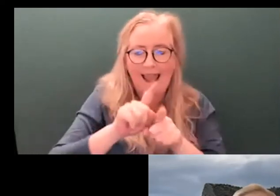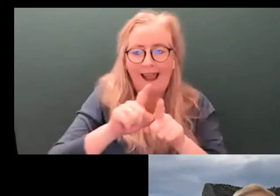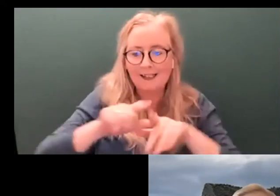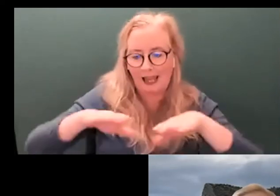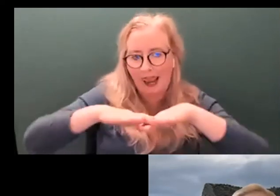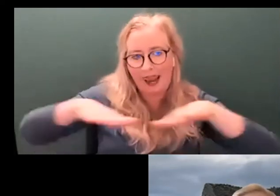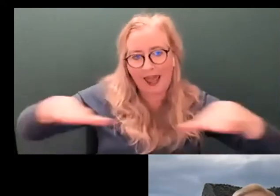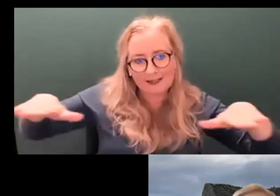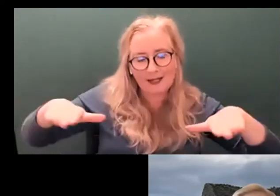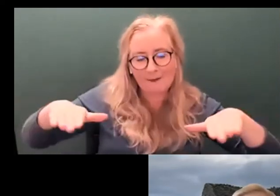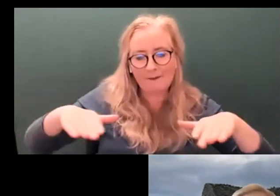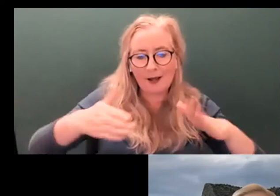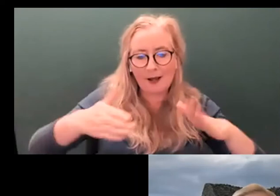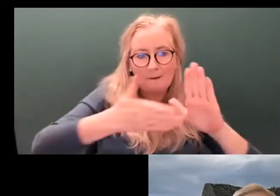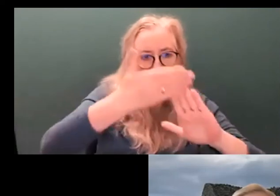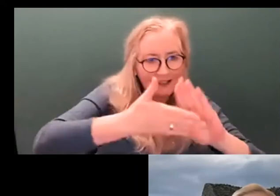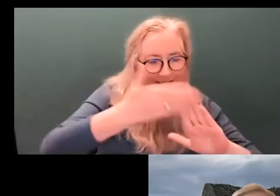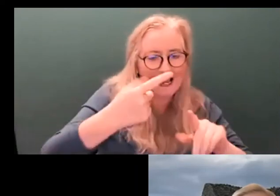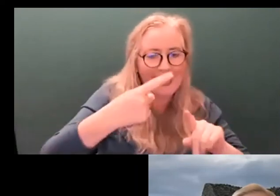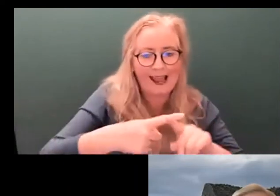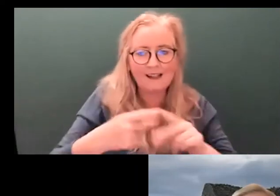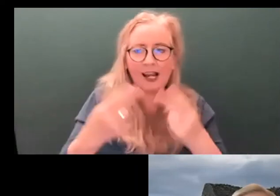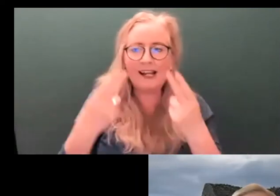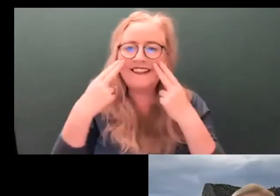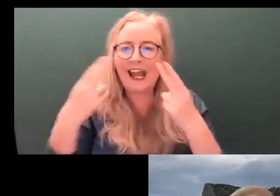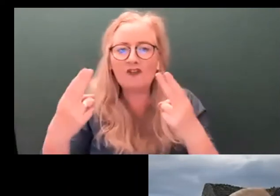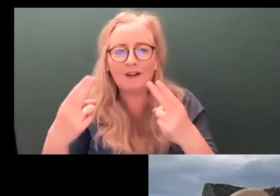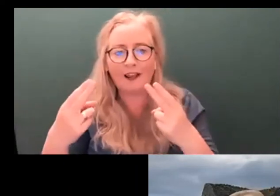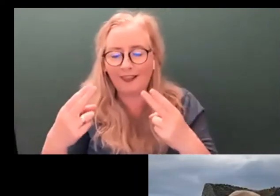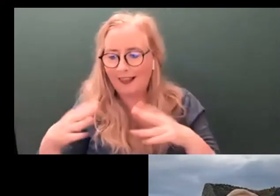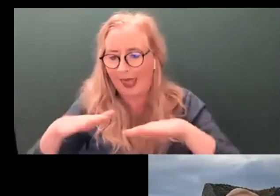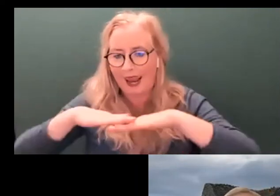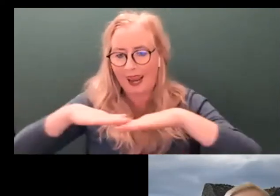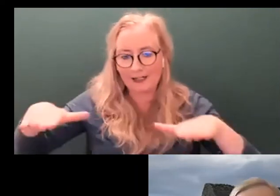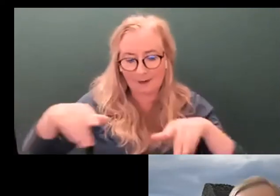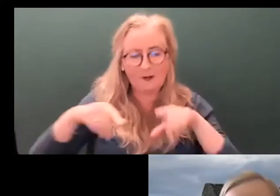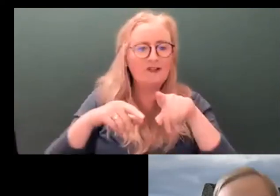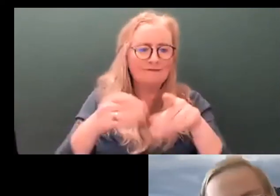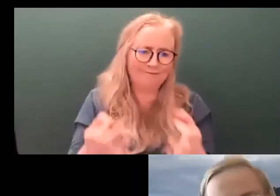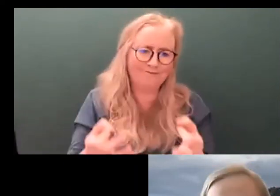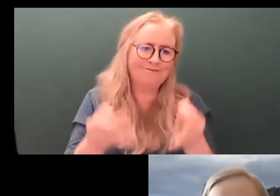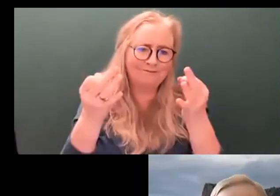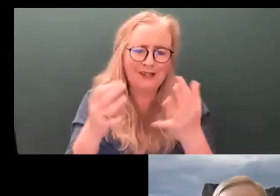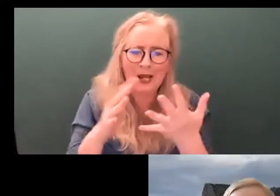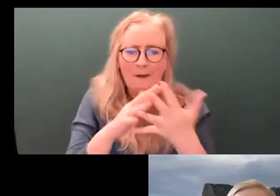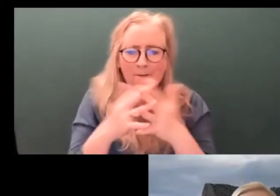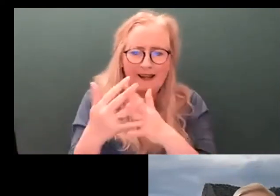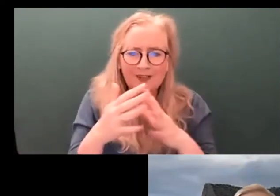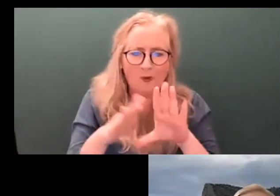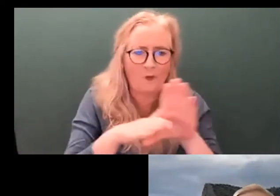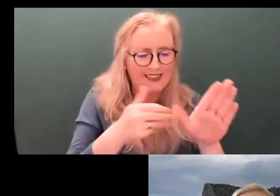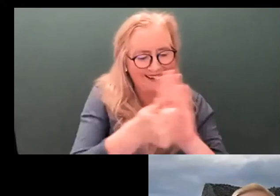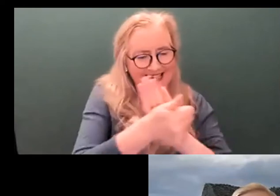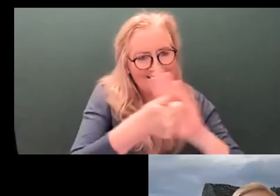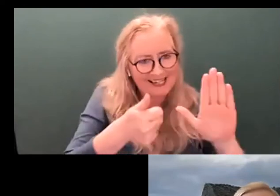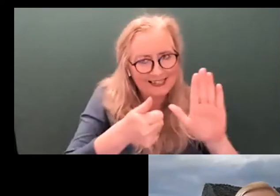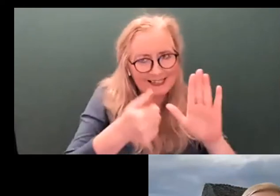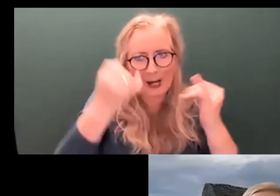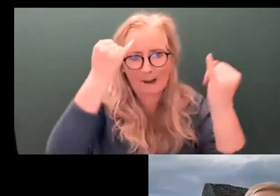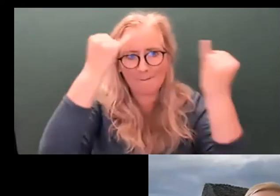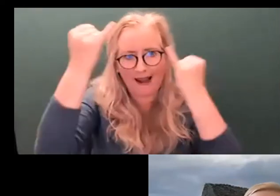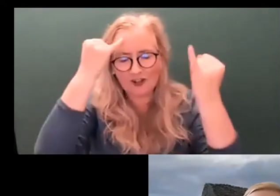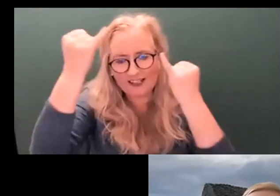natural landscape, effectively our heritage. And she does that, I think, with a mixture of skill and imagination and